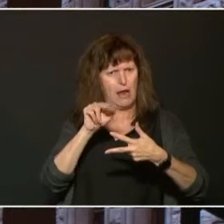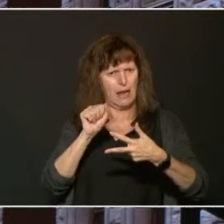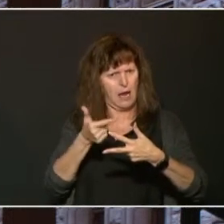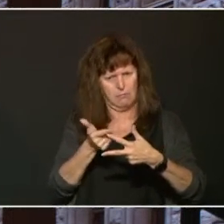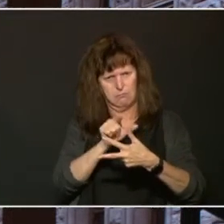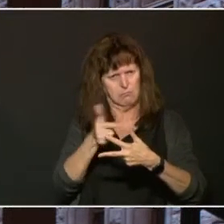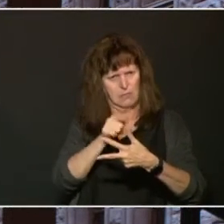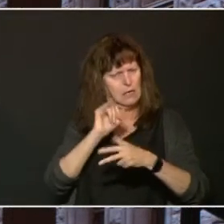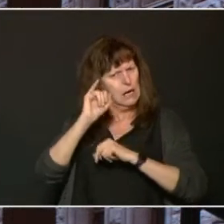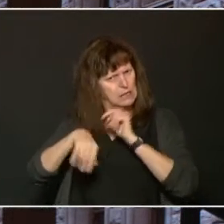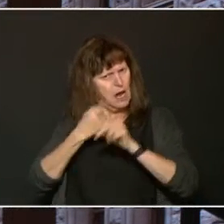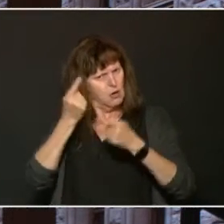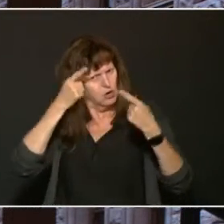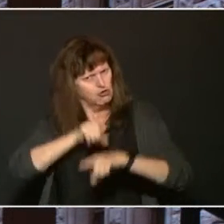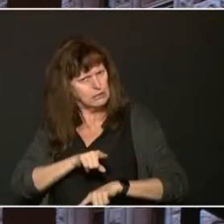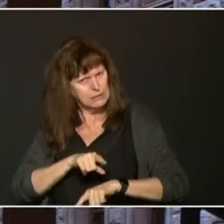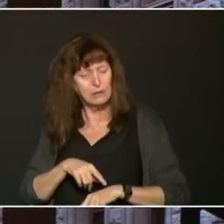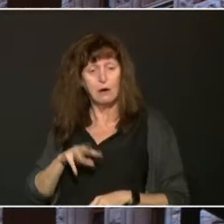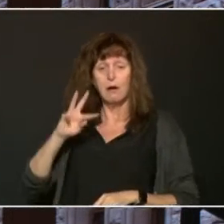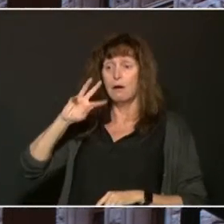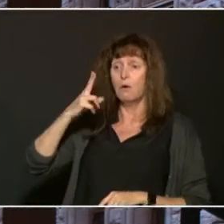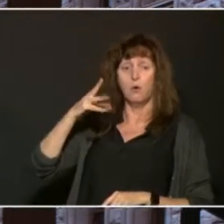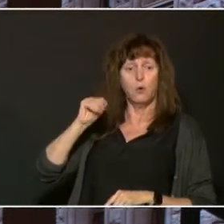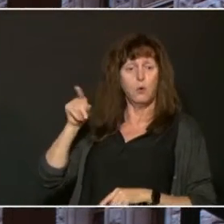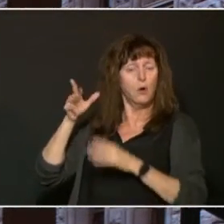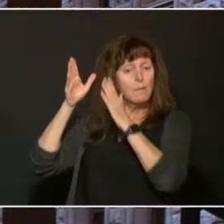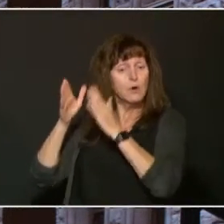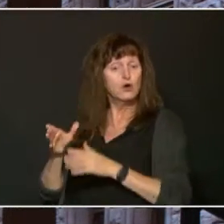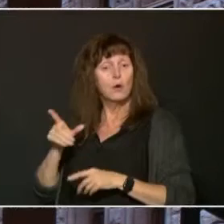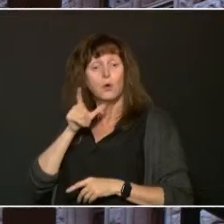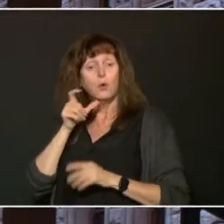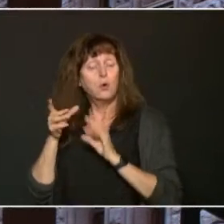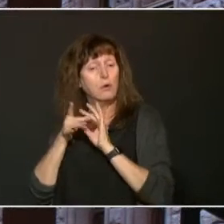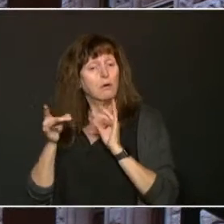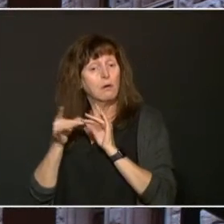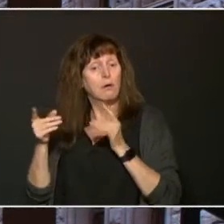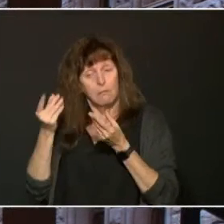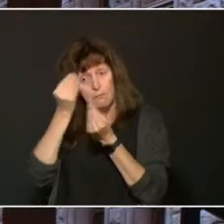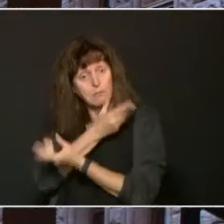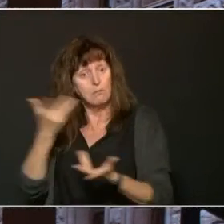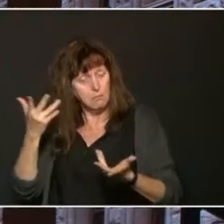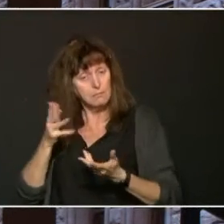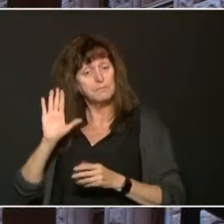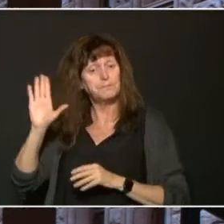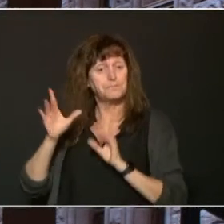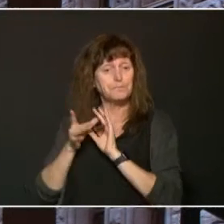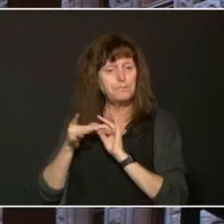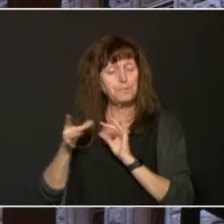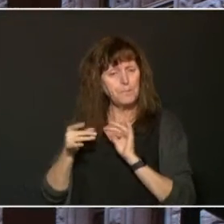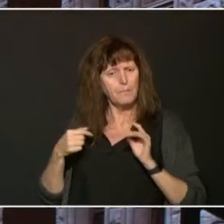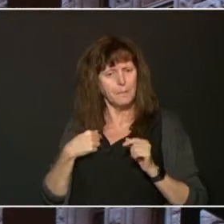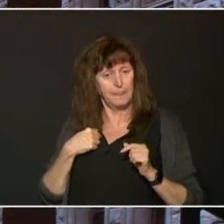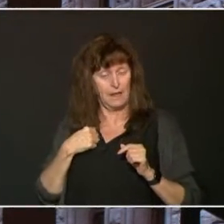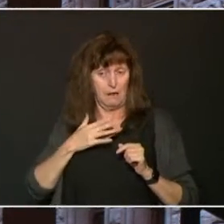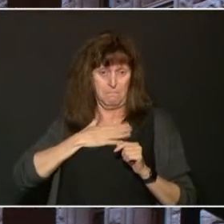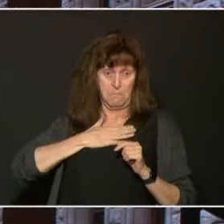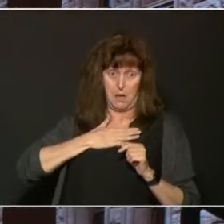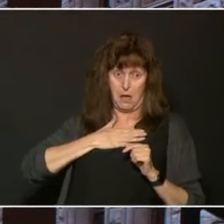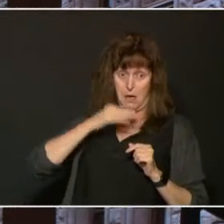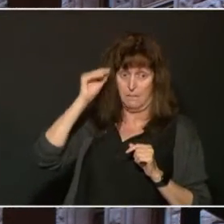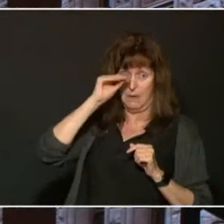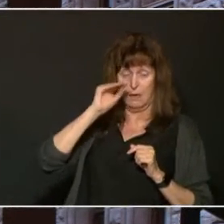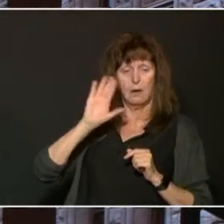spokesperson that the WHO had, their statement was taken out of context and does not change